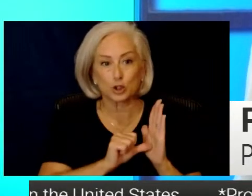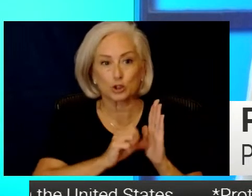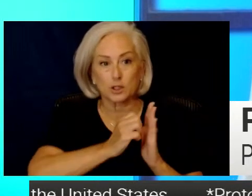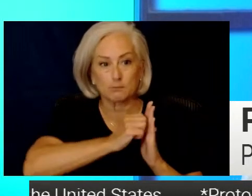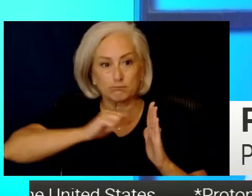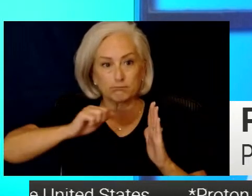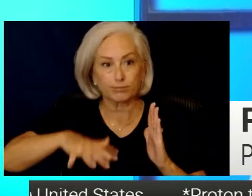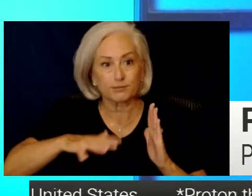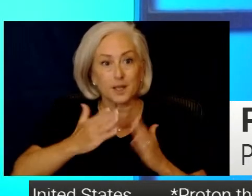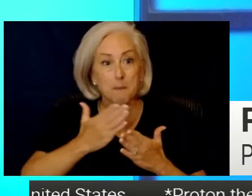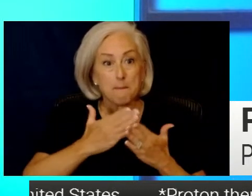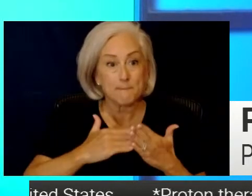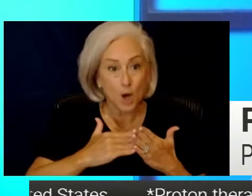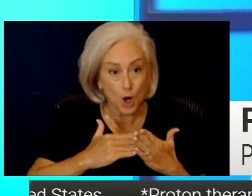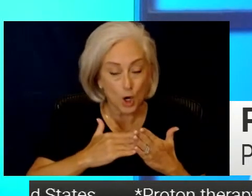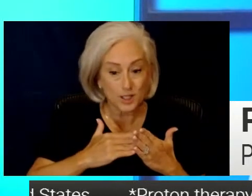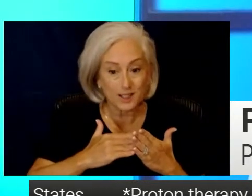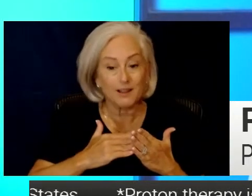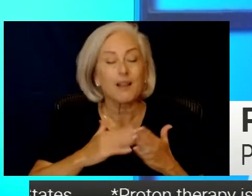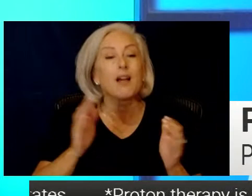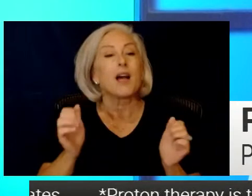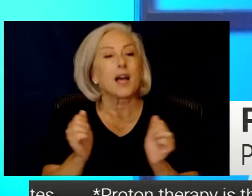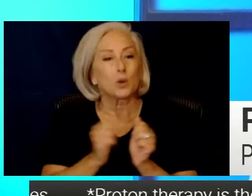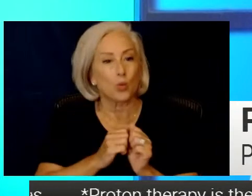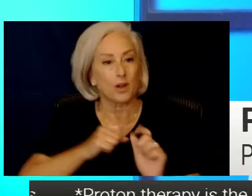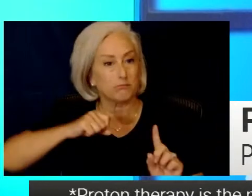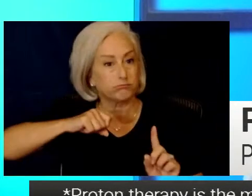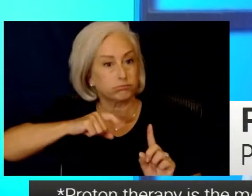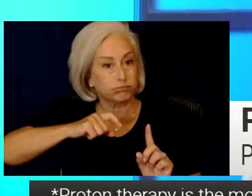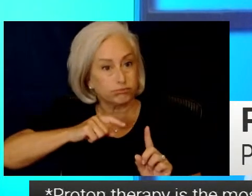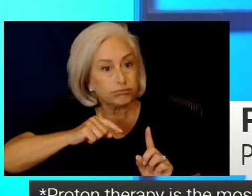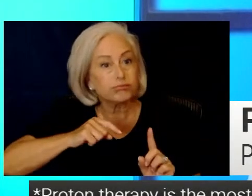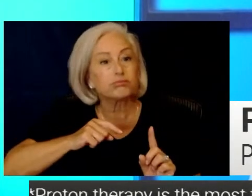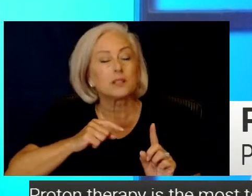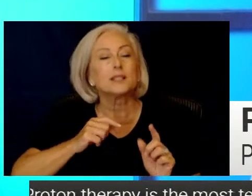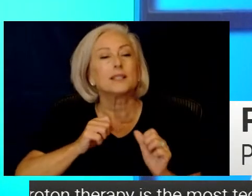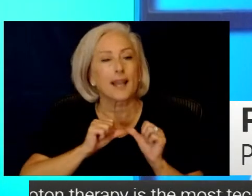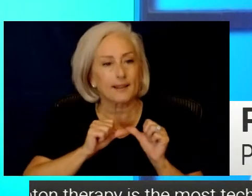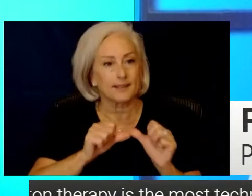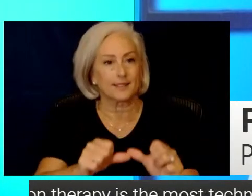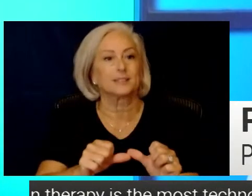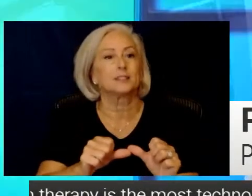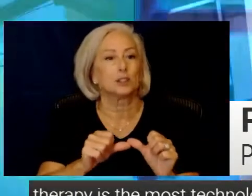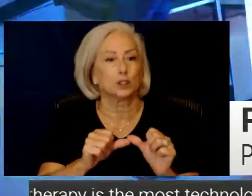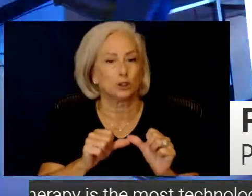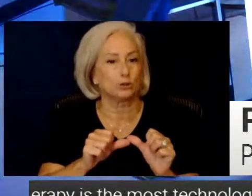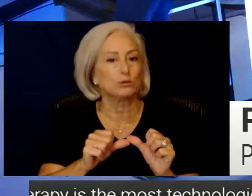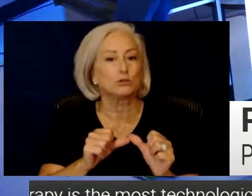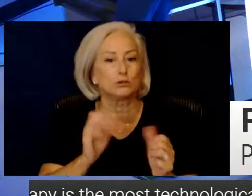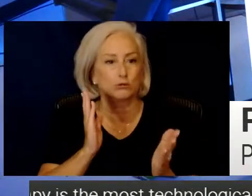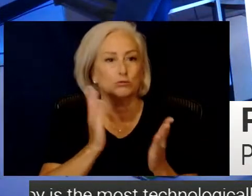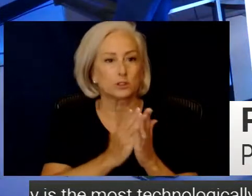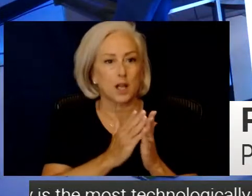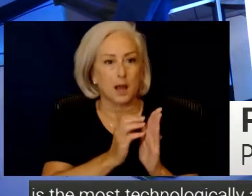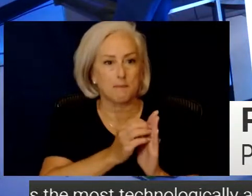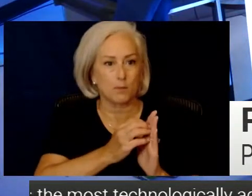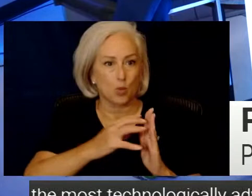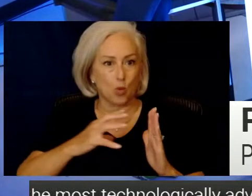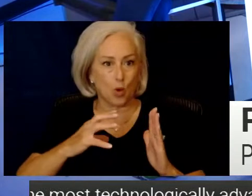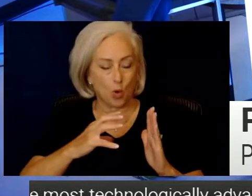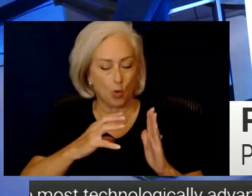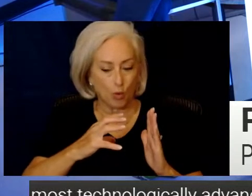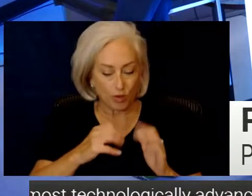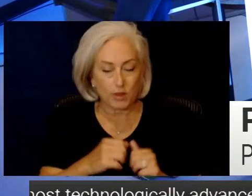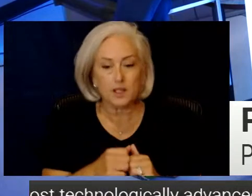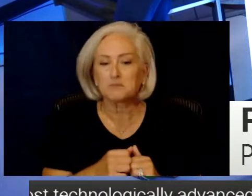not continue to grow. And I don't think she will need more proton therapy in the future because she's already finished her course of treatment. How did you identify Lisa? How